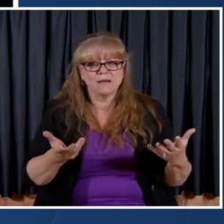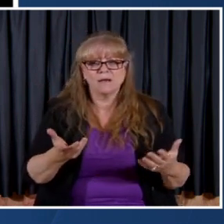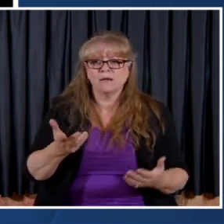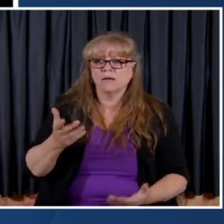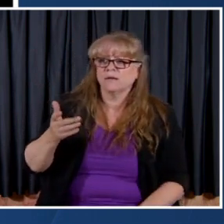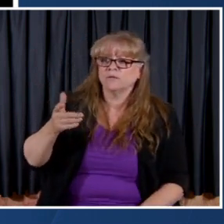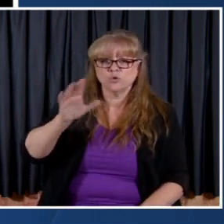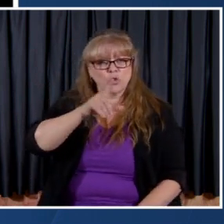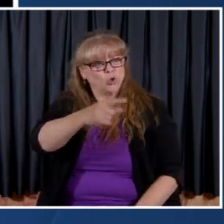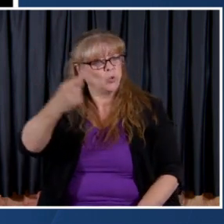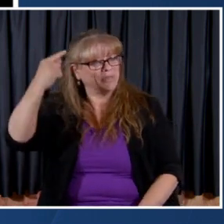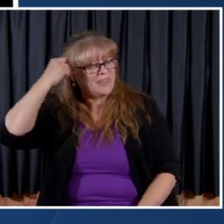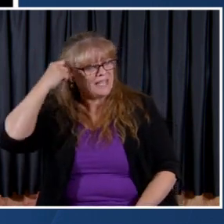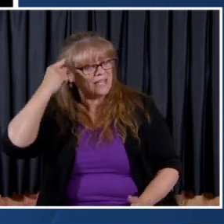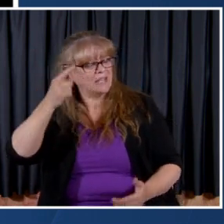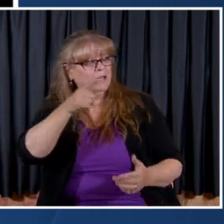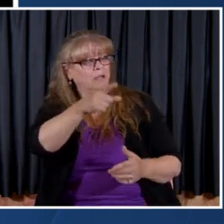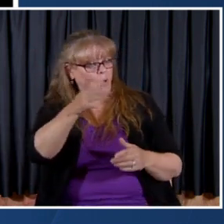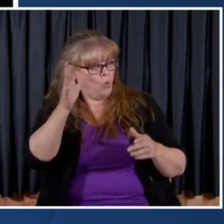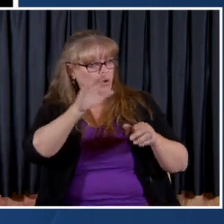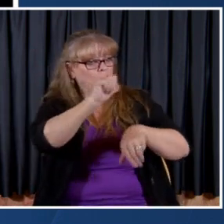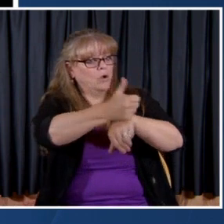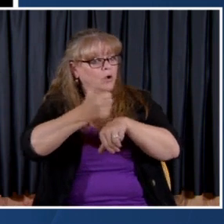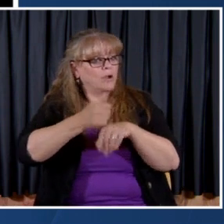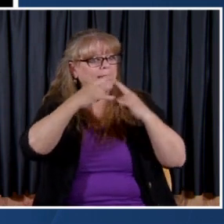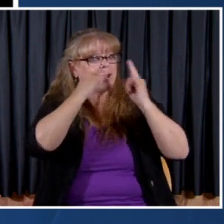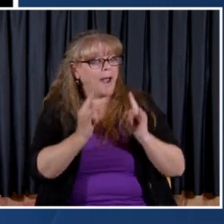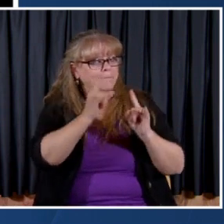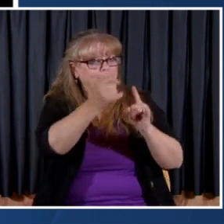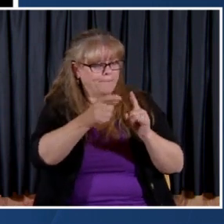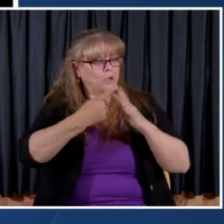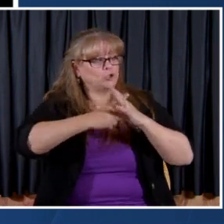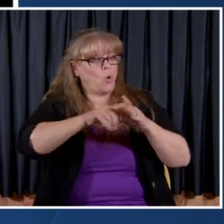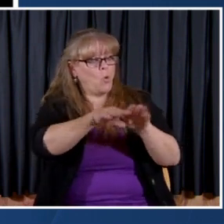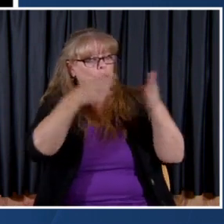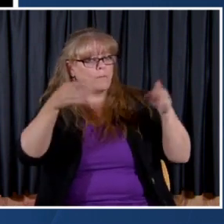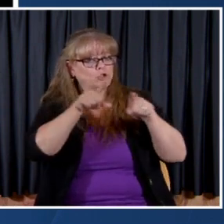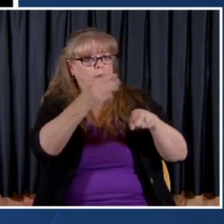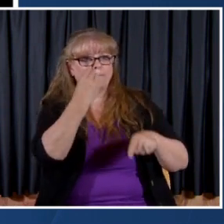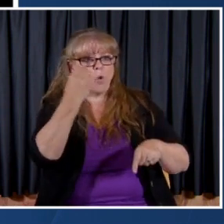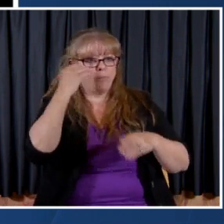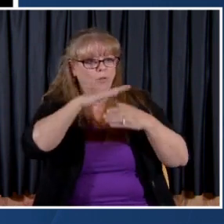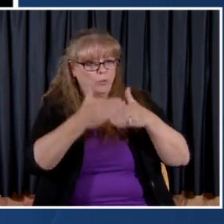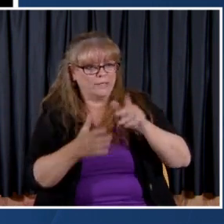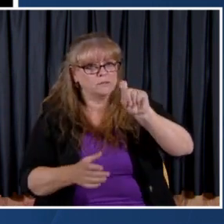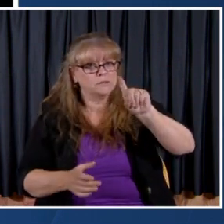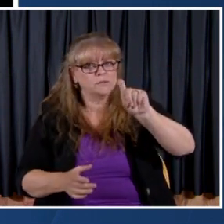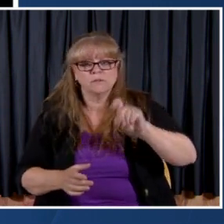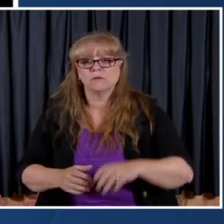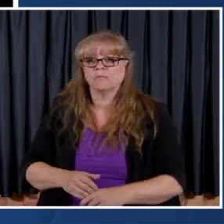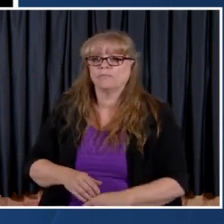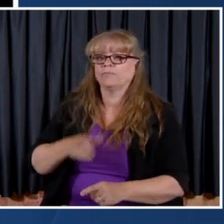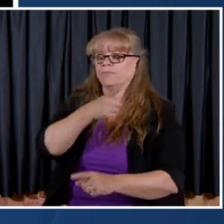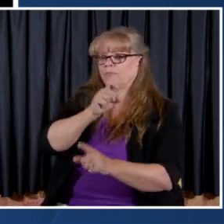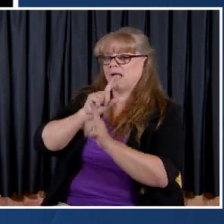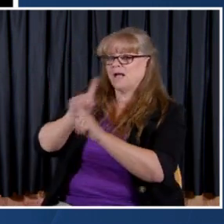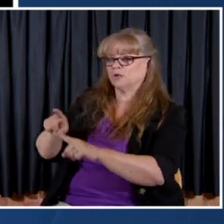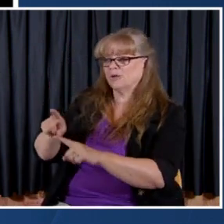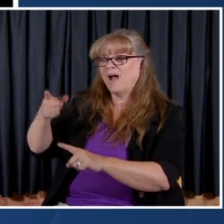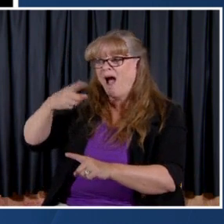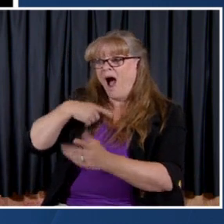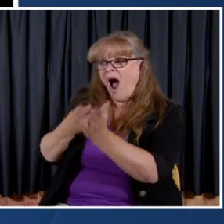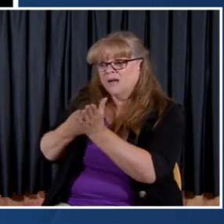open campsites soon. I've encouraged them to do so. We want to be respectful of the host counties. Some counties are